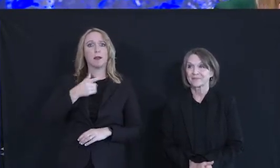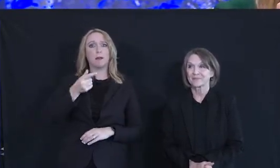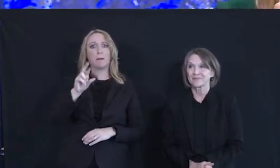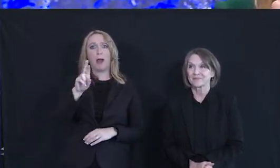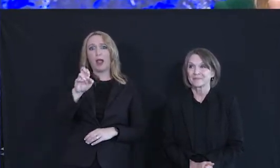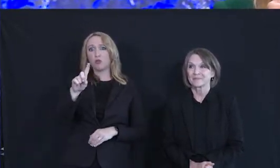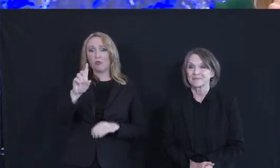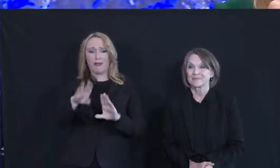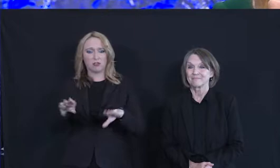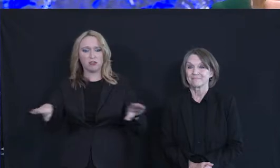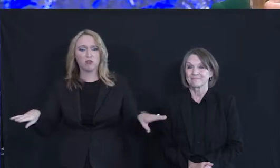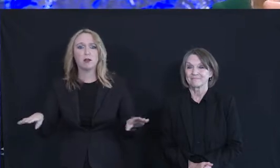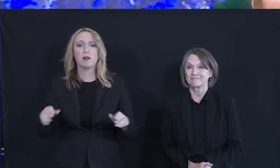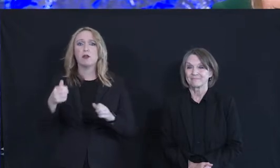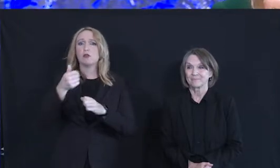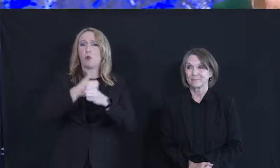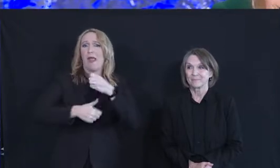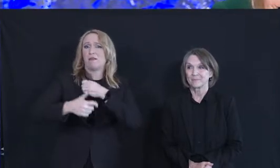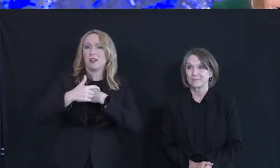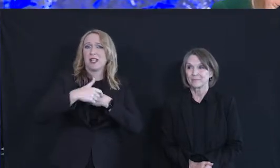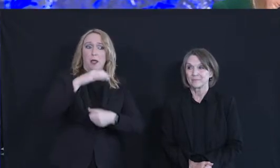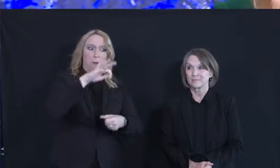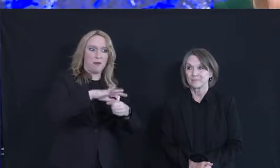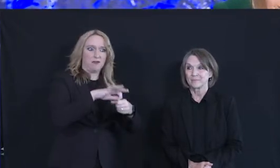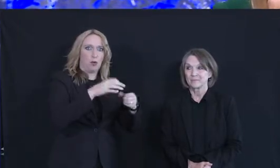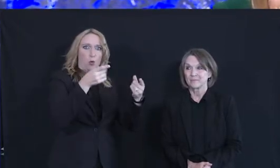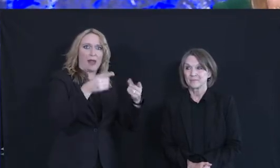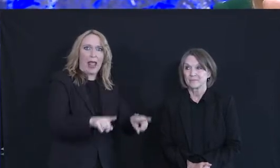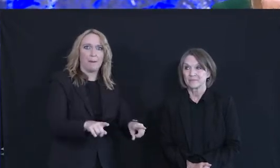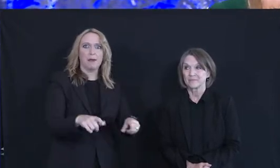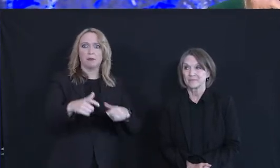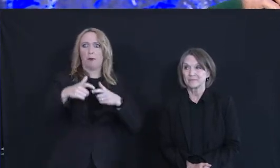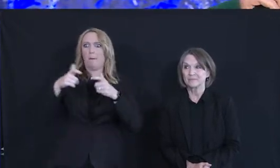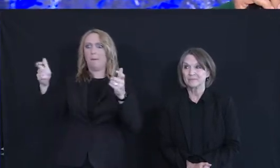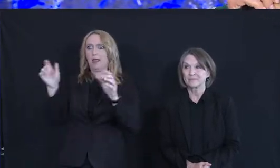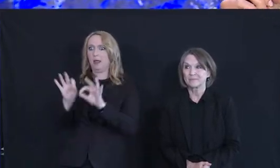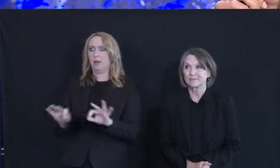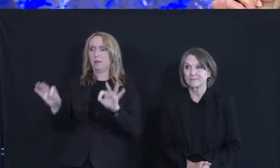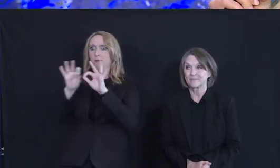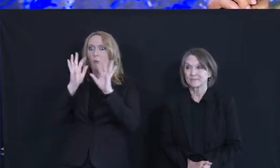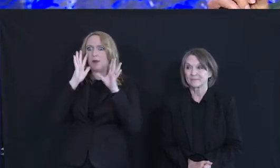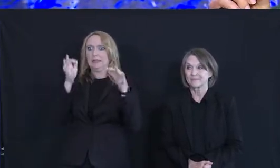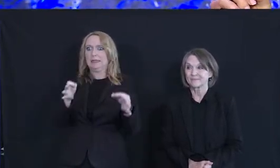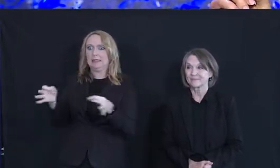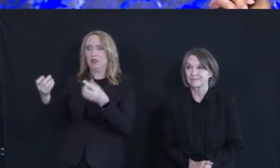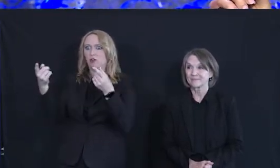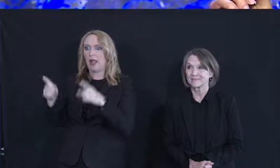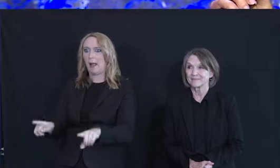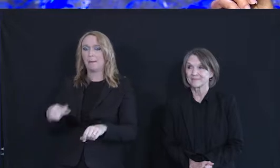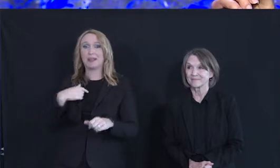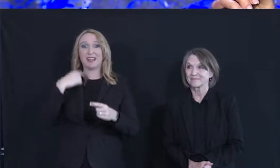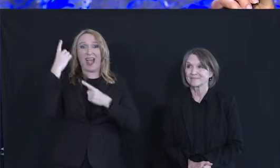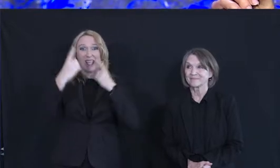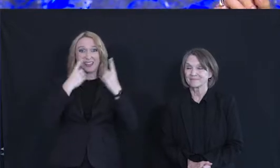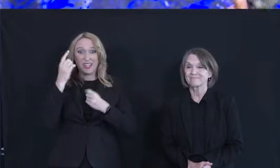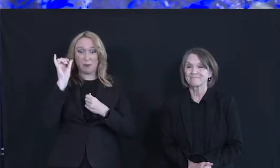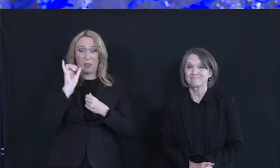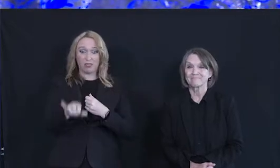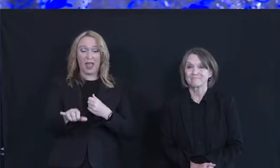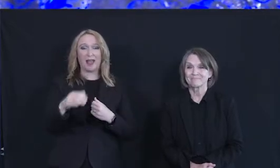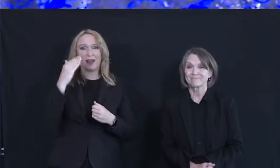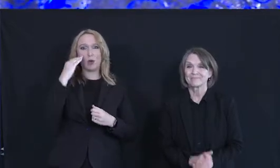about that every time we take a vote or make a decision that's tough and how it affects our community and I know my favorite my fellow Council colleagues also feel the same